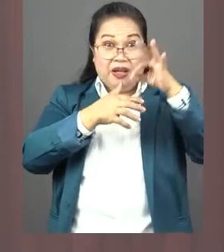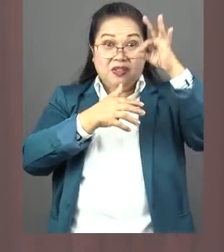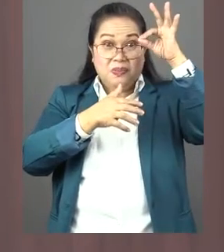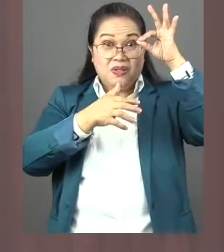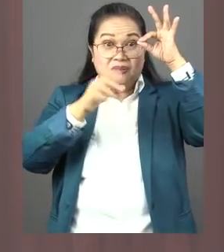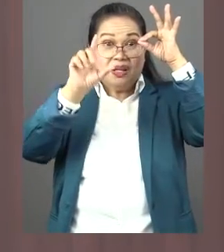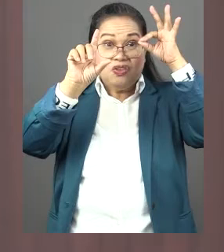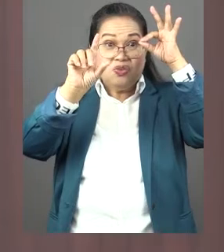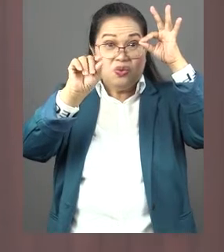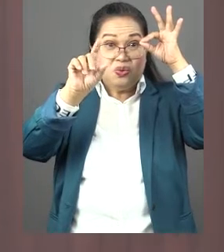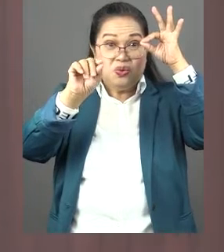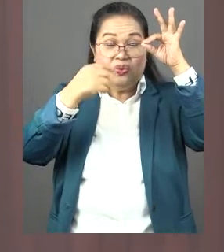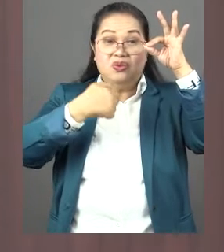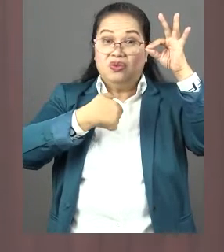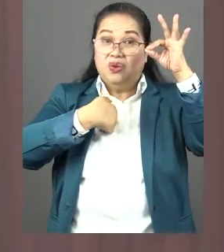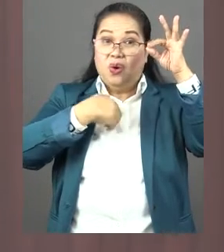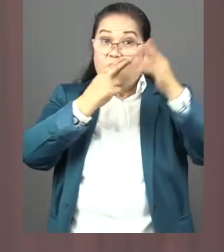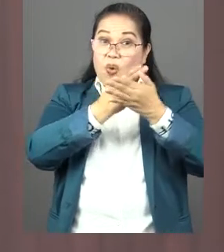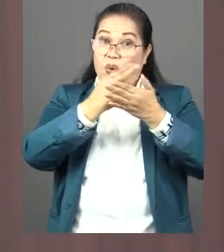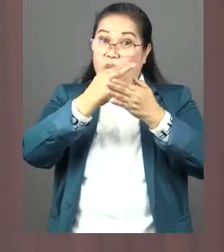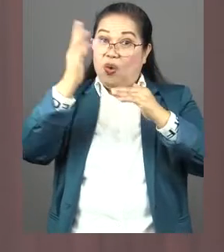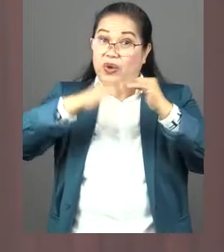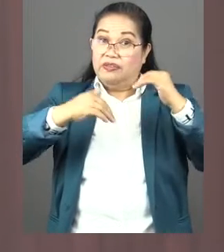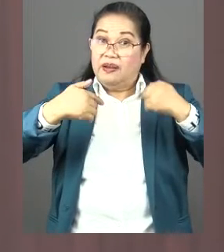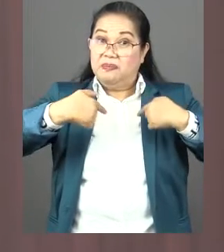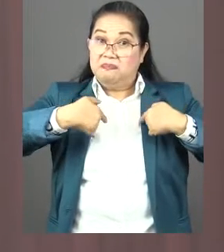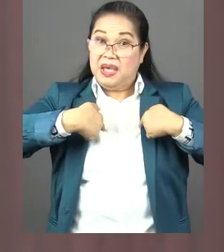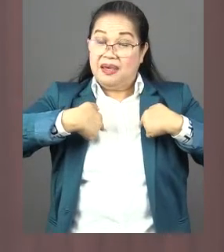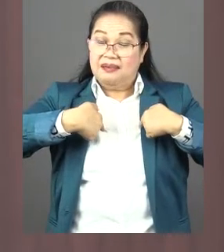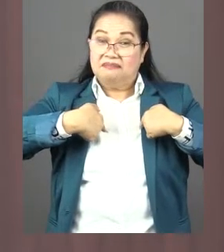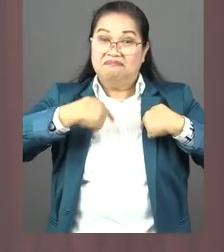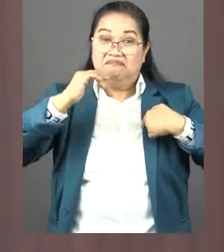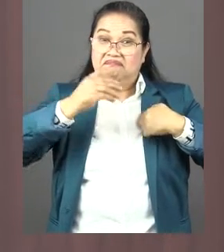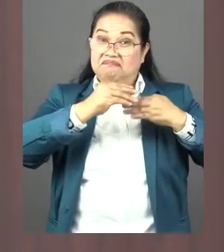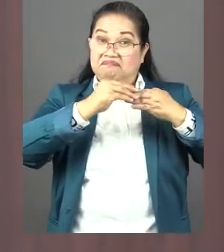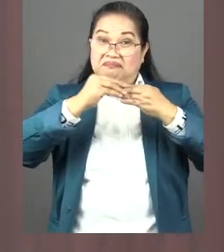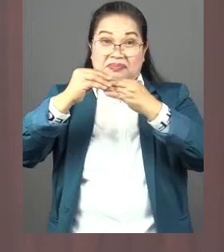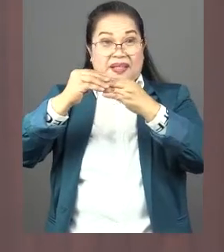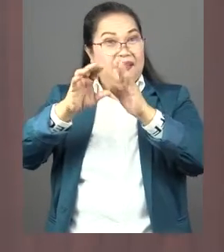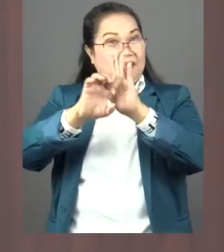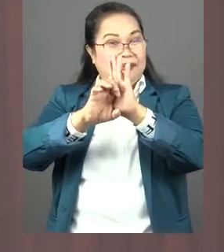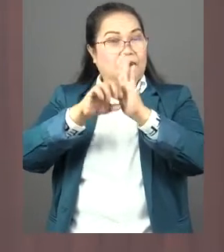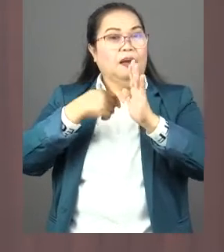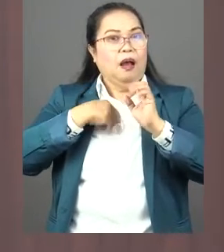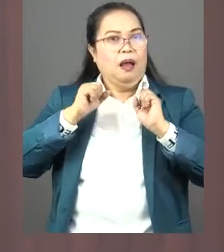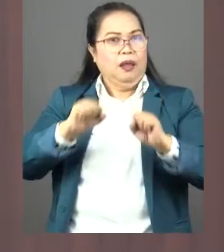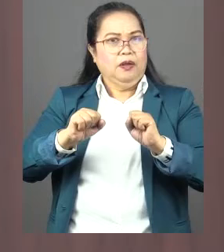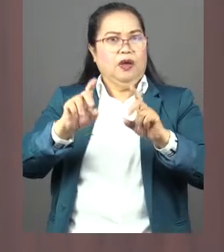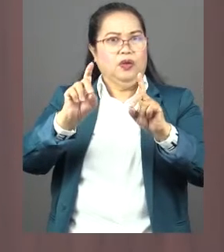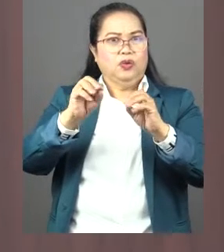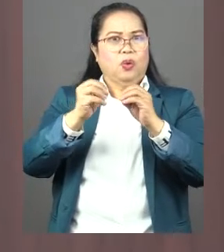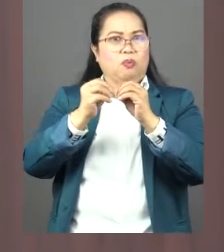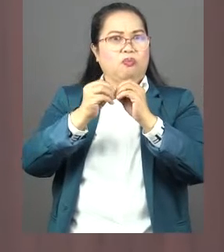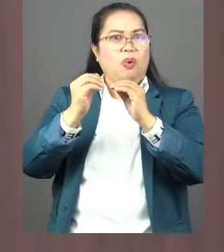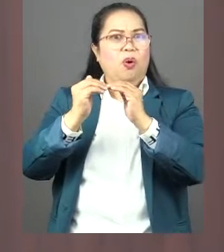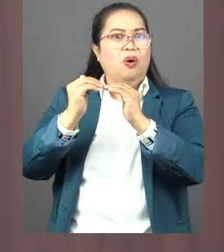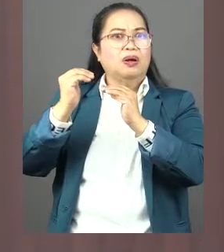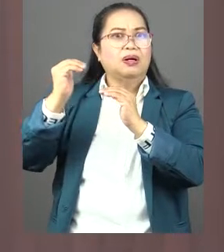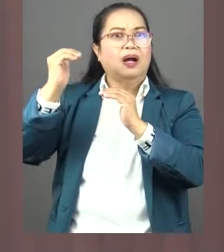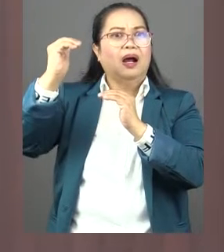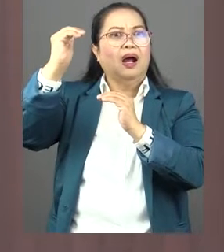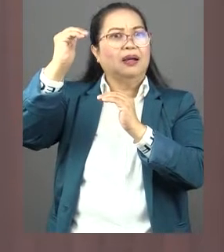does it, he's supposed to be holier than me, leading me by example, then I can do something a little bit